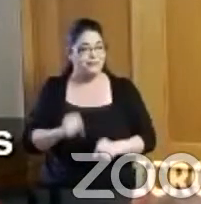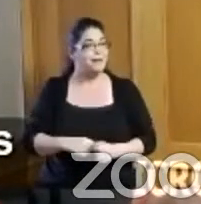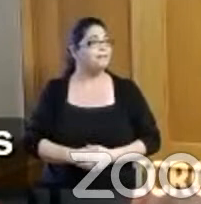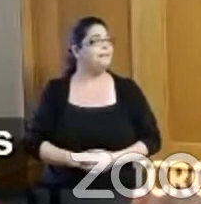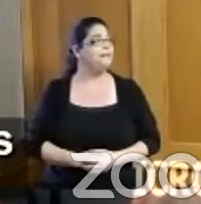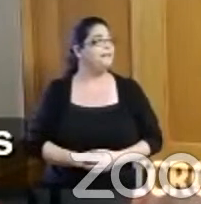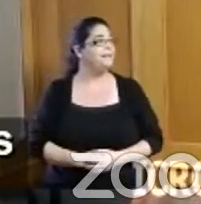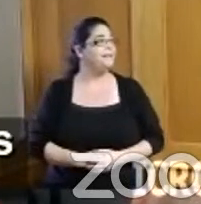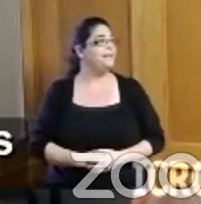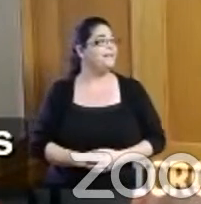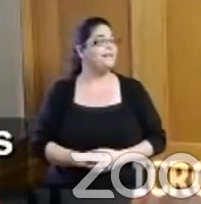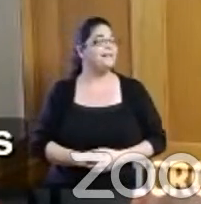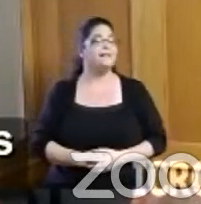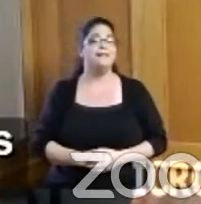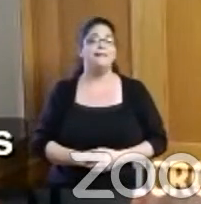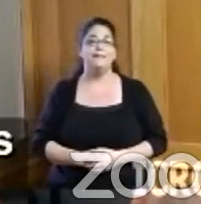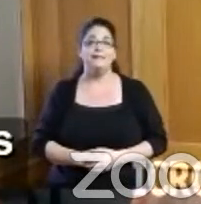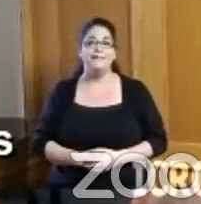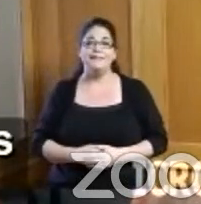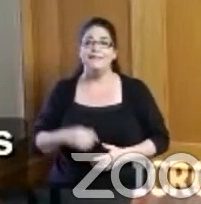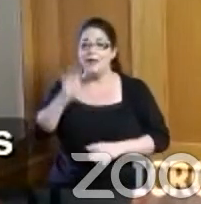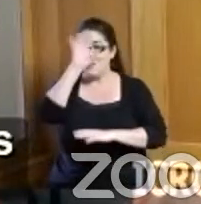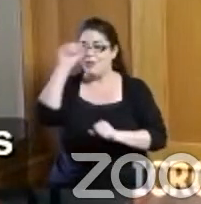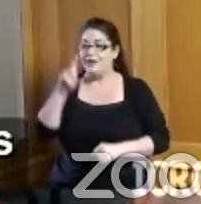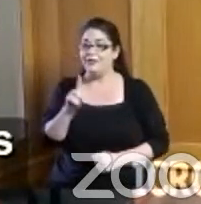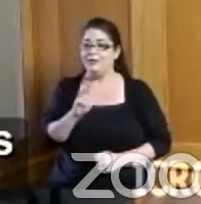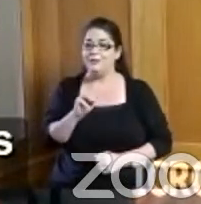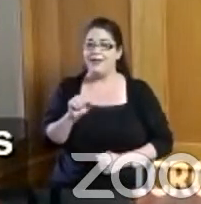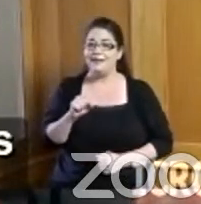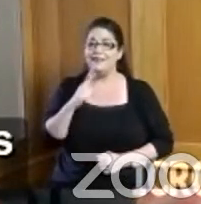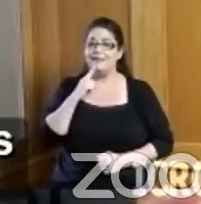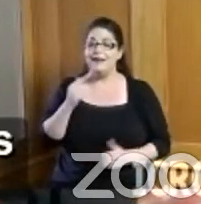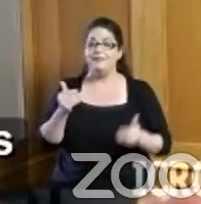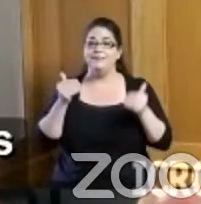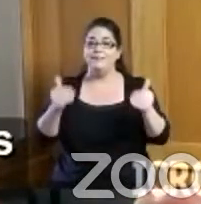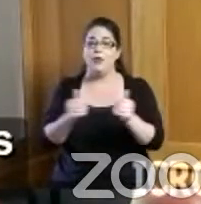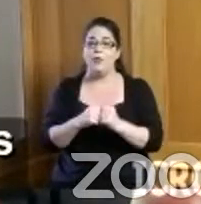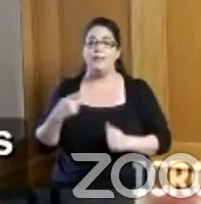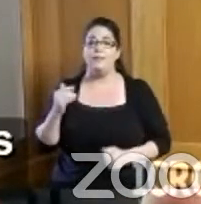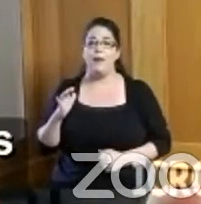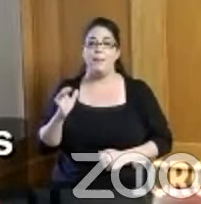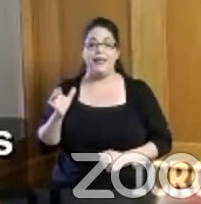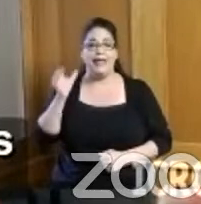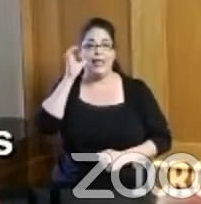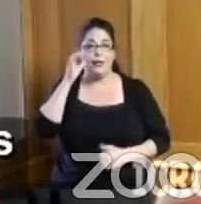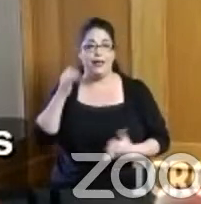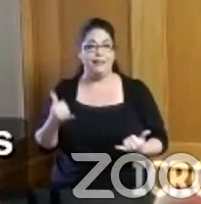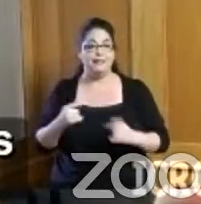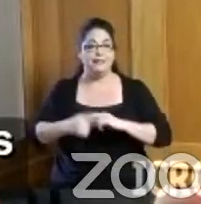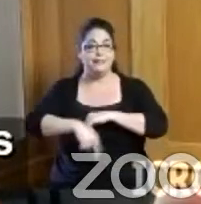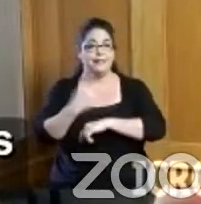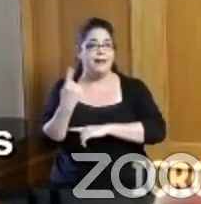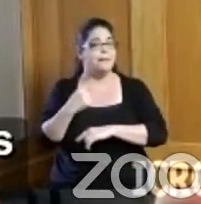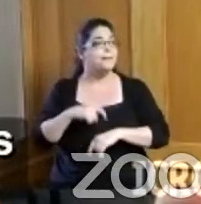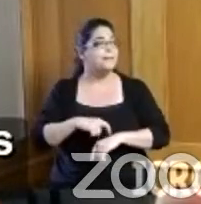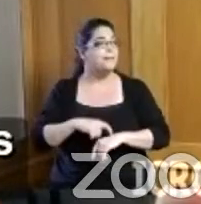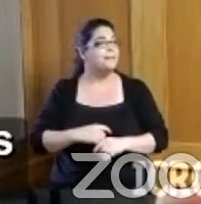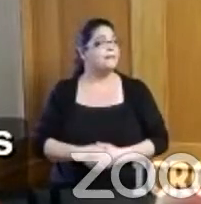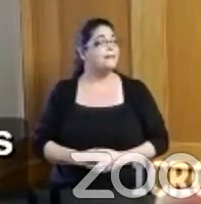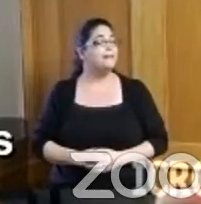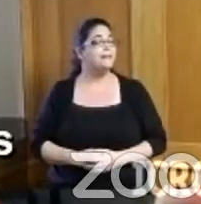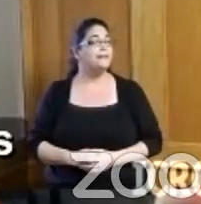So we're going to move forward with our public hearing at this time. And we have a few